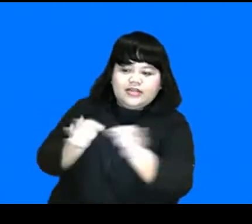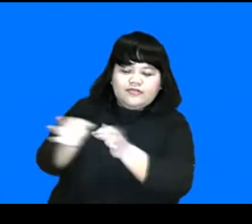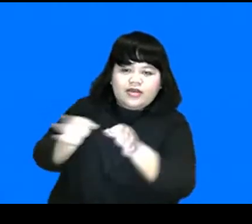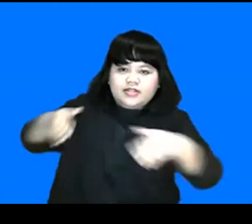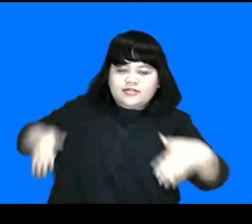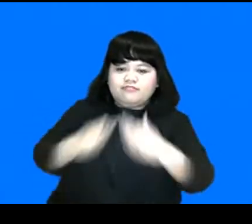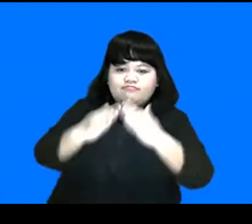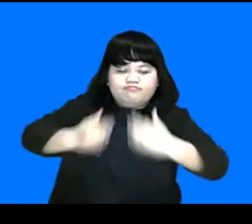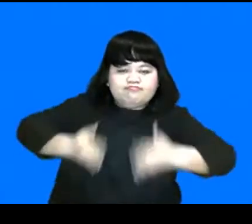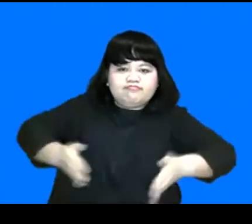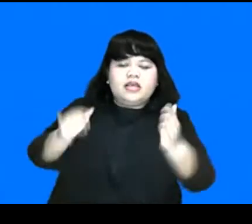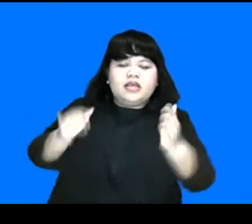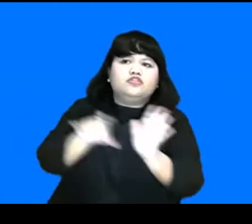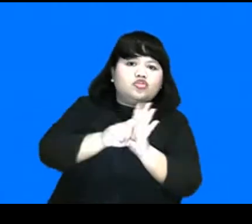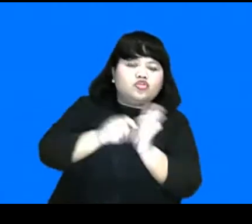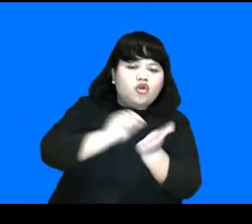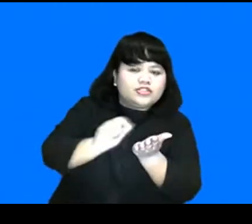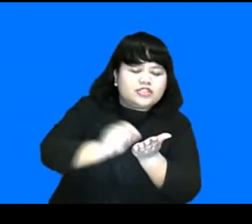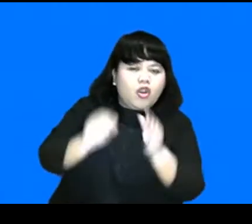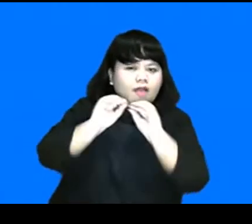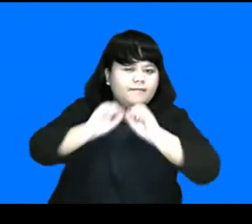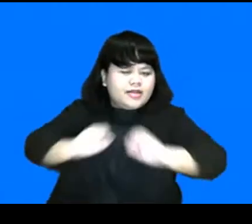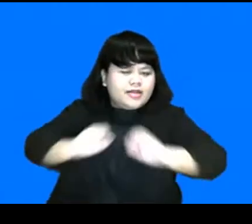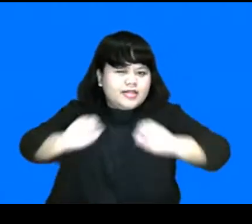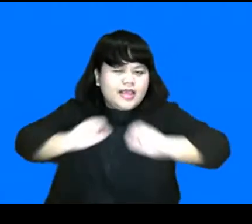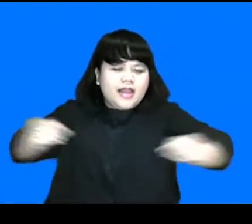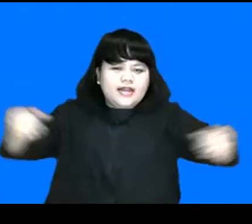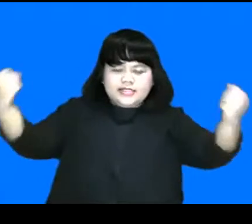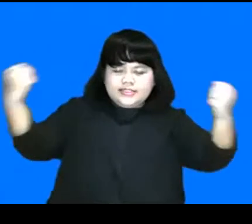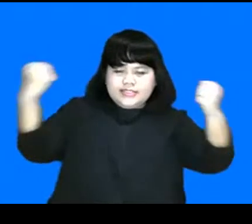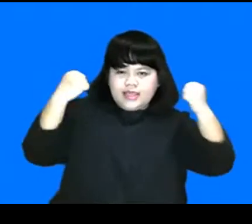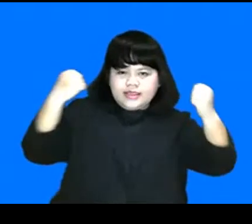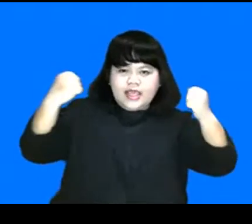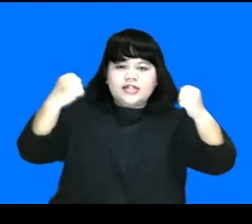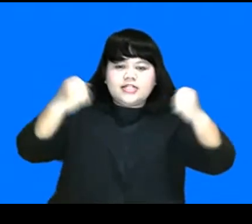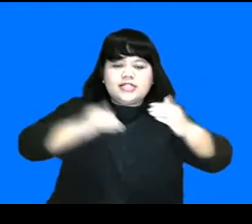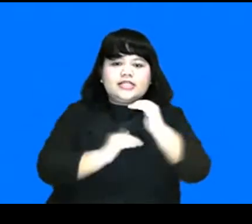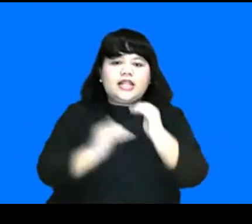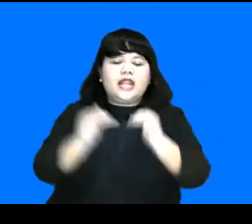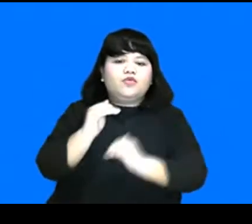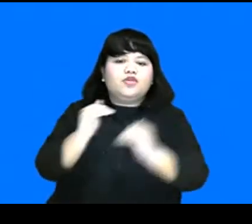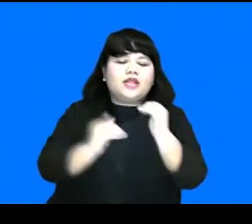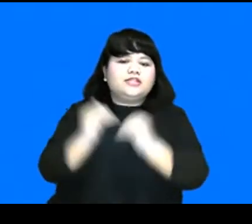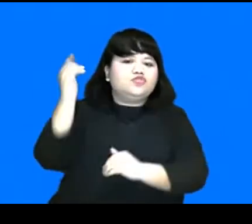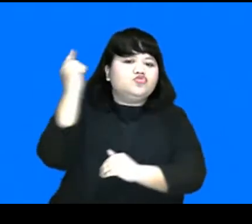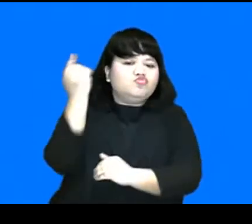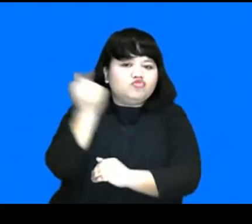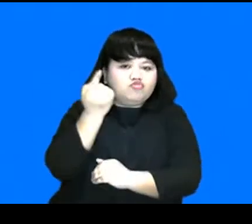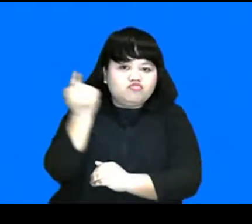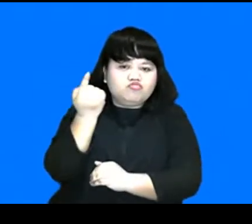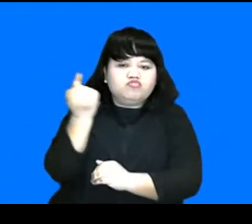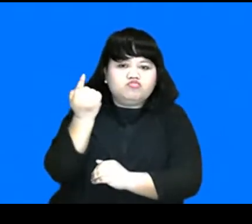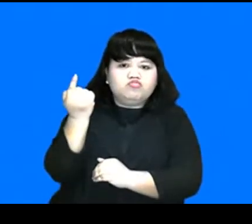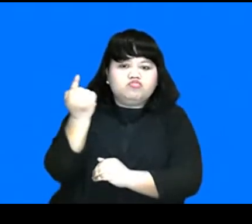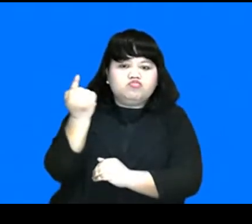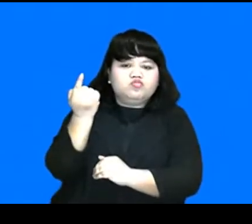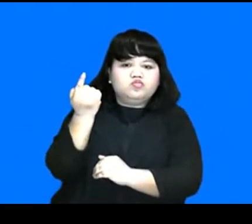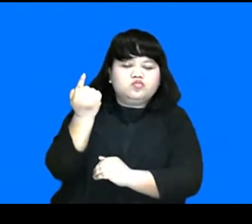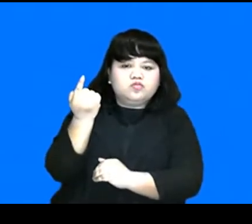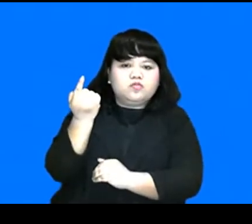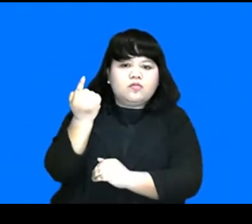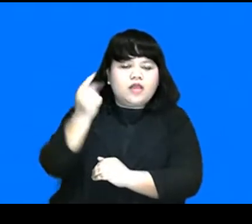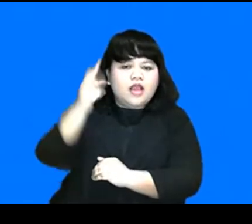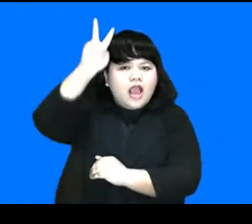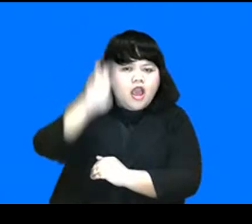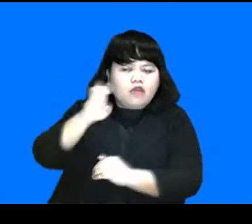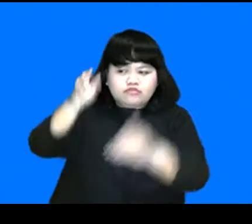education, health, public transport, and also it has to pay attention to the care economy. We